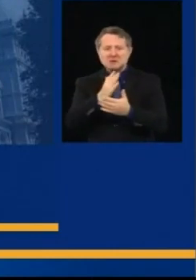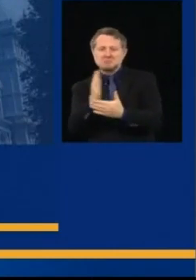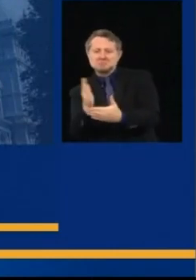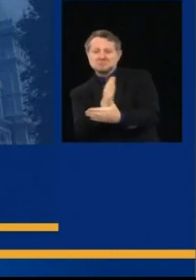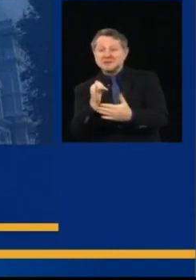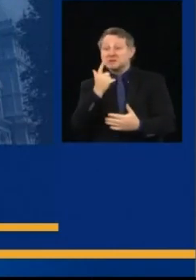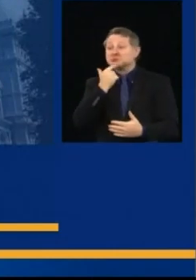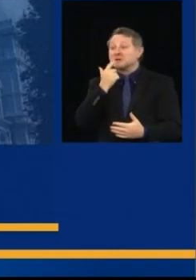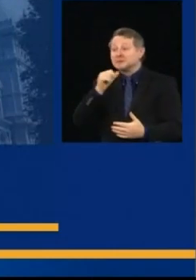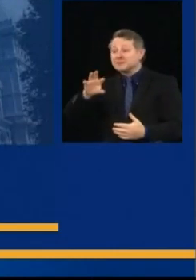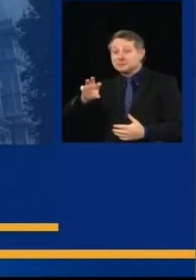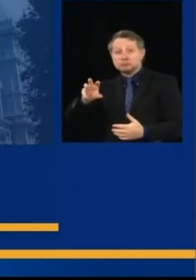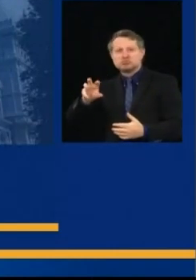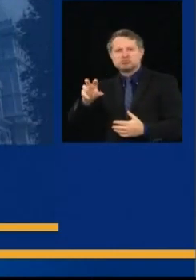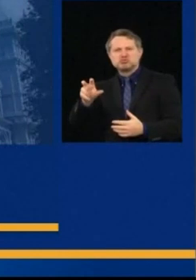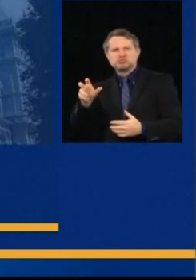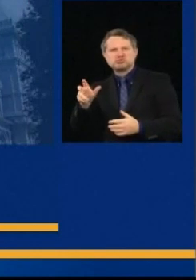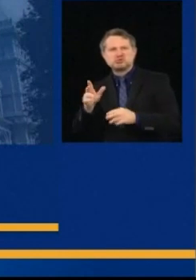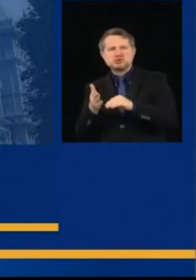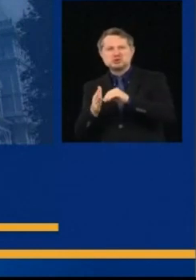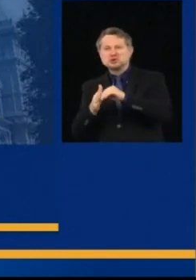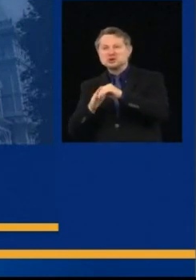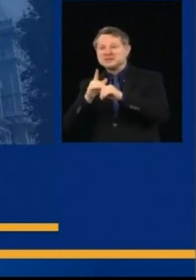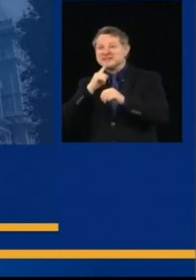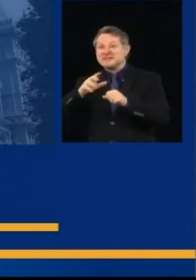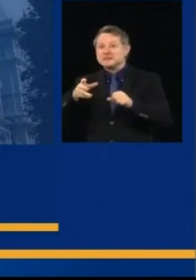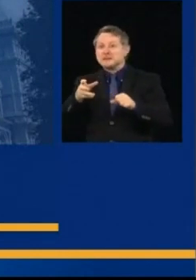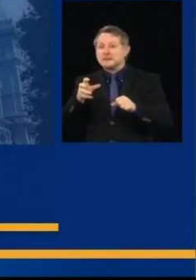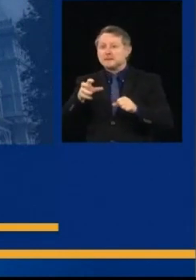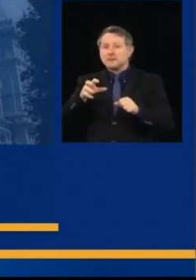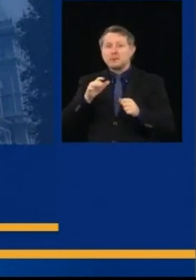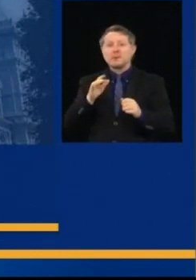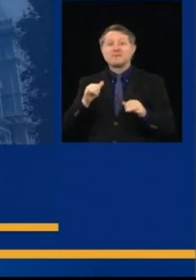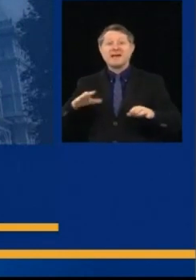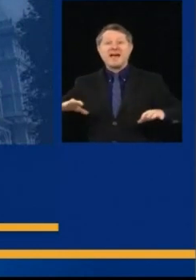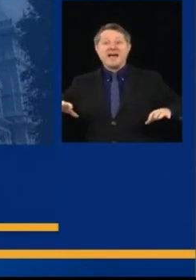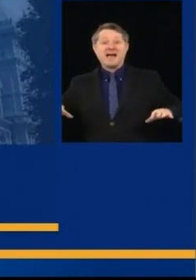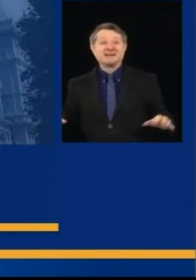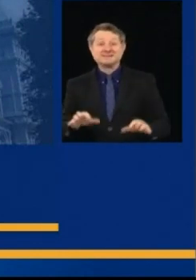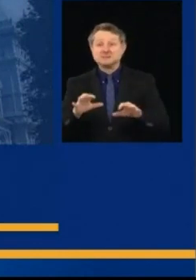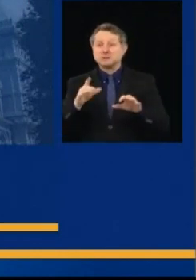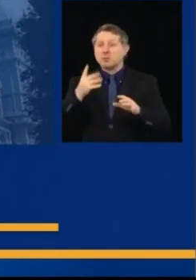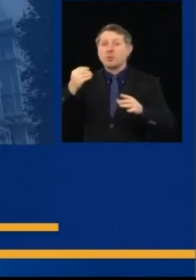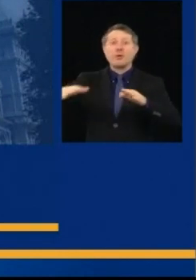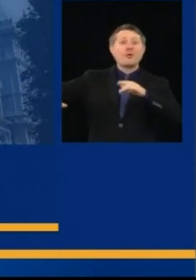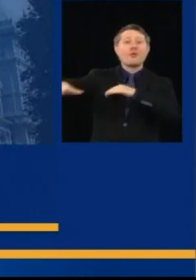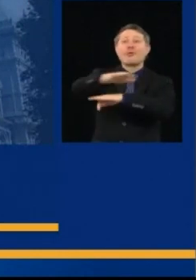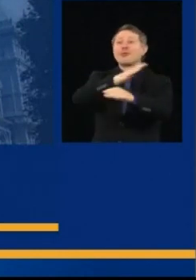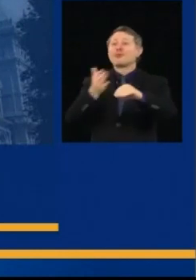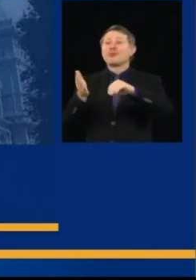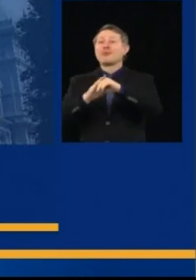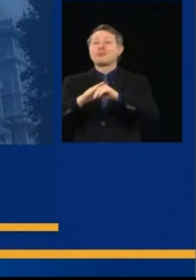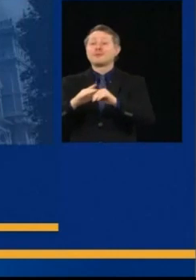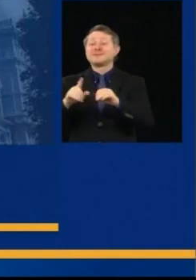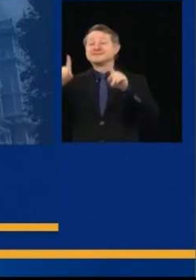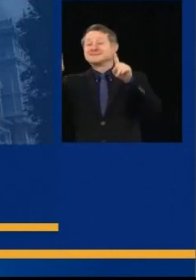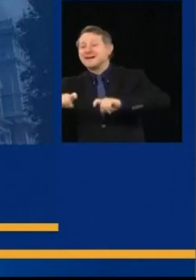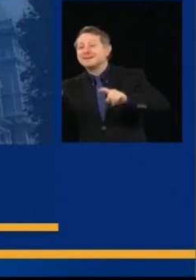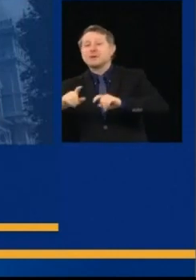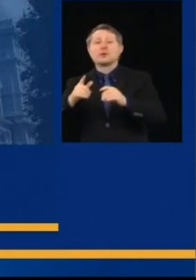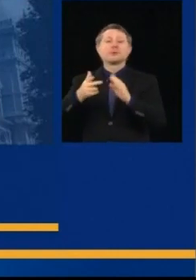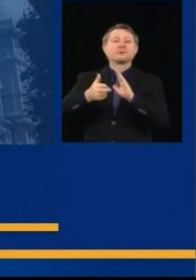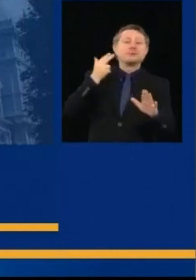You start the reopening valve. Activity increases. You're doing diagnostic testing. Are you positive